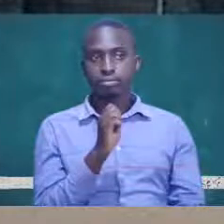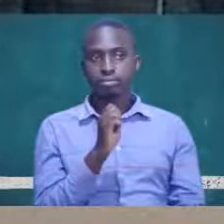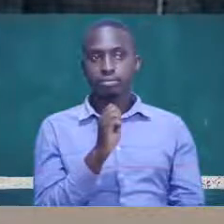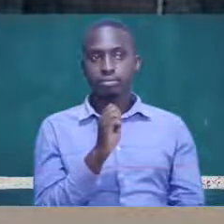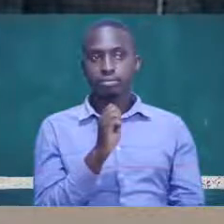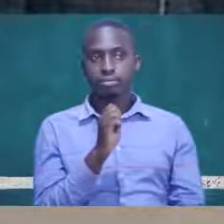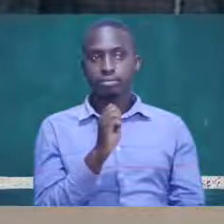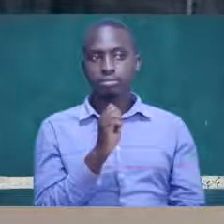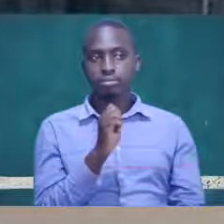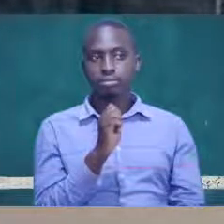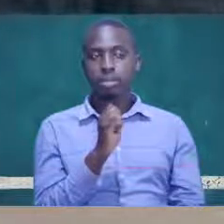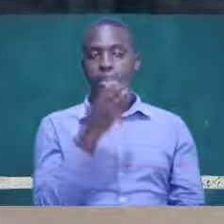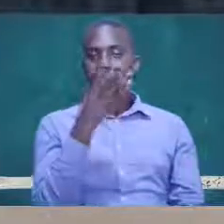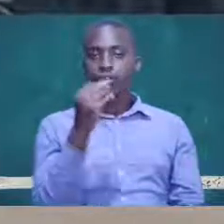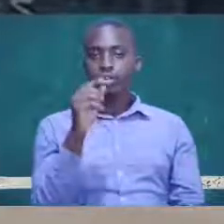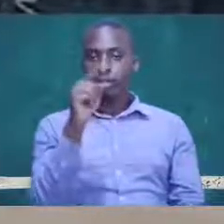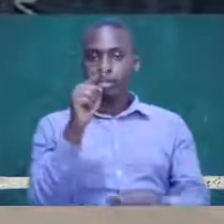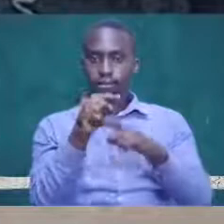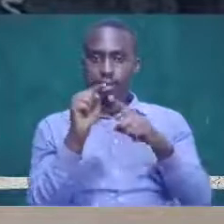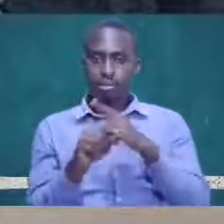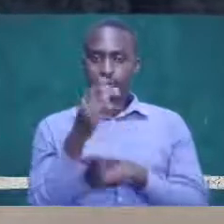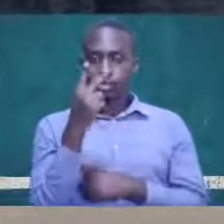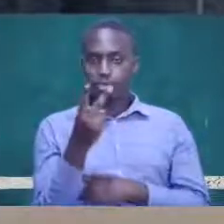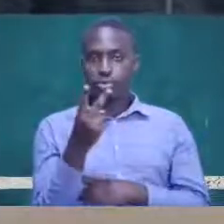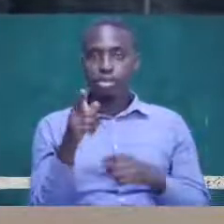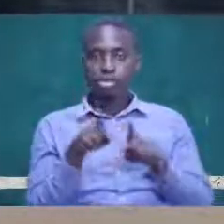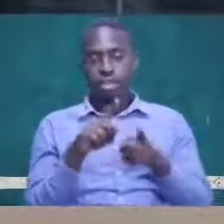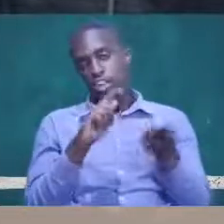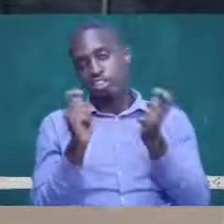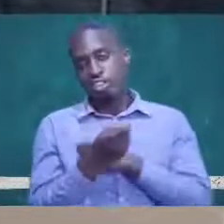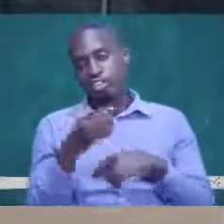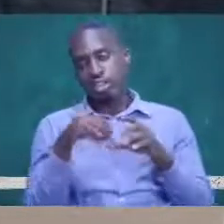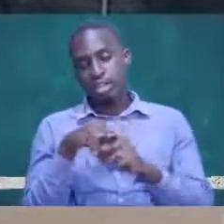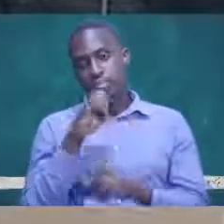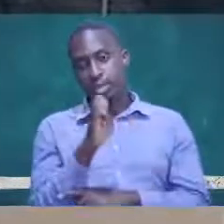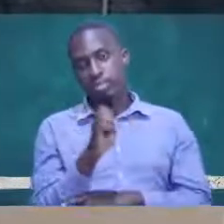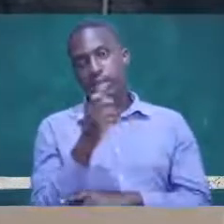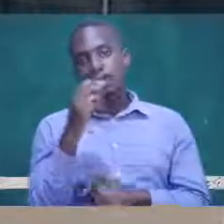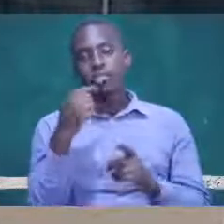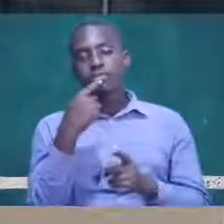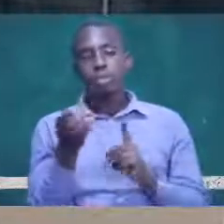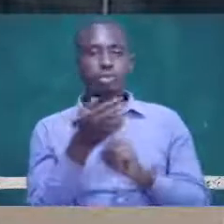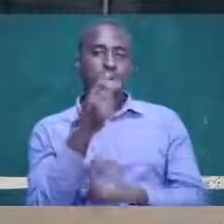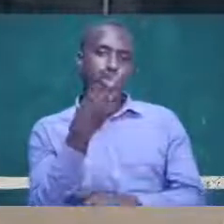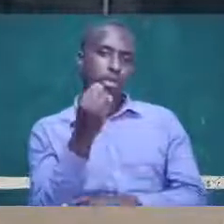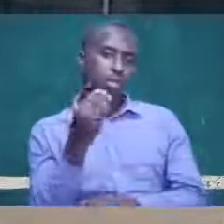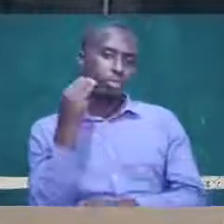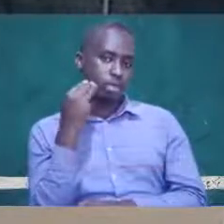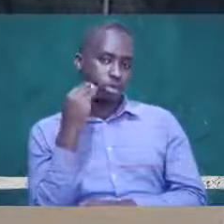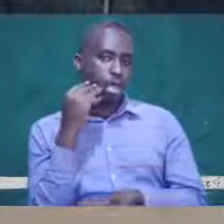is 40 divided by 2. Our change in expenditure is 20 million. That is how we